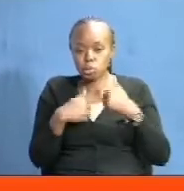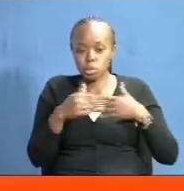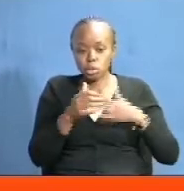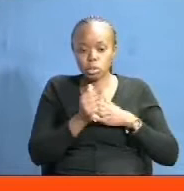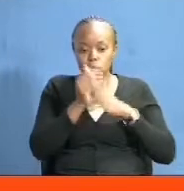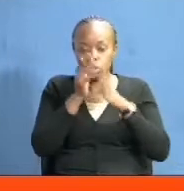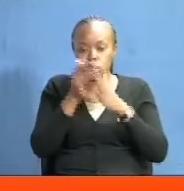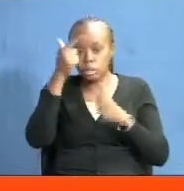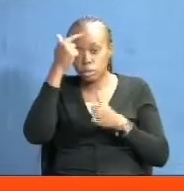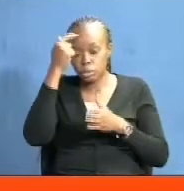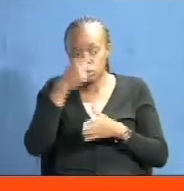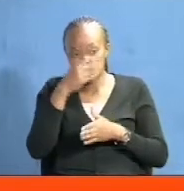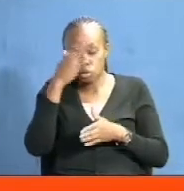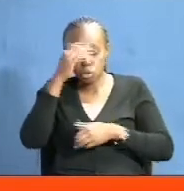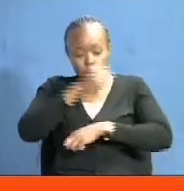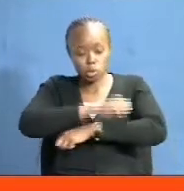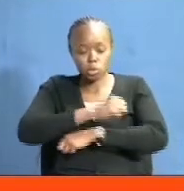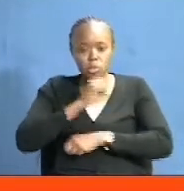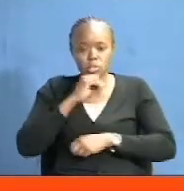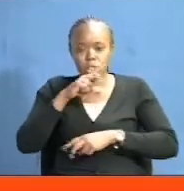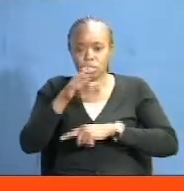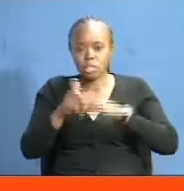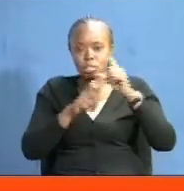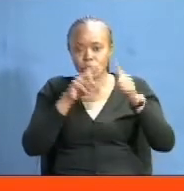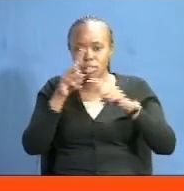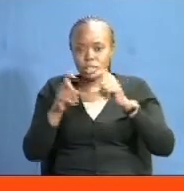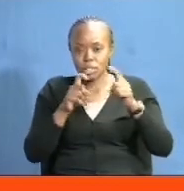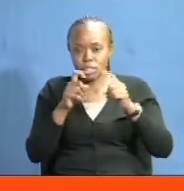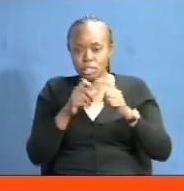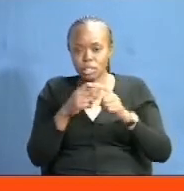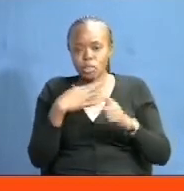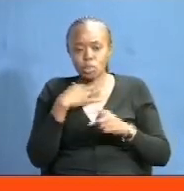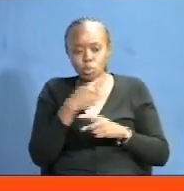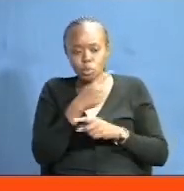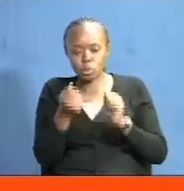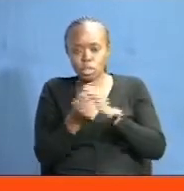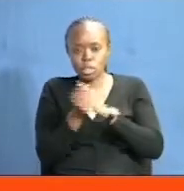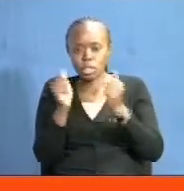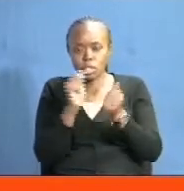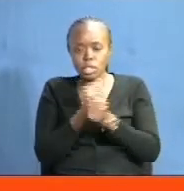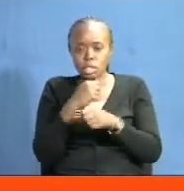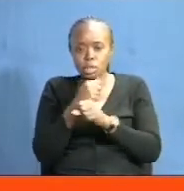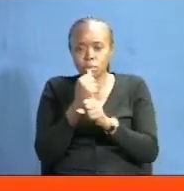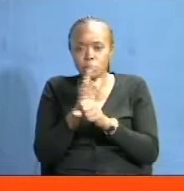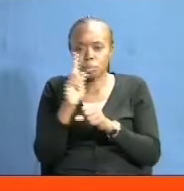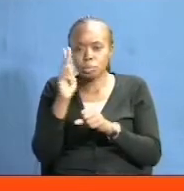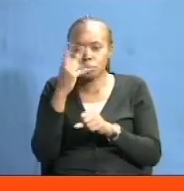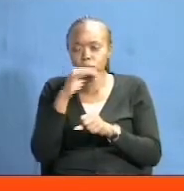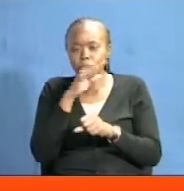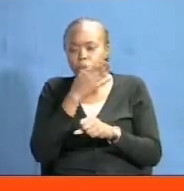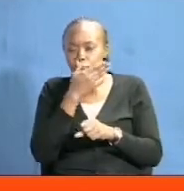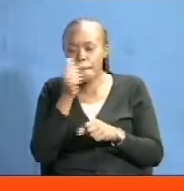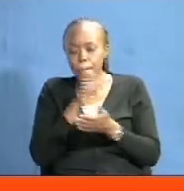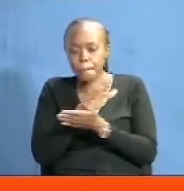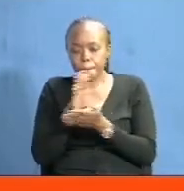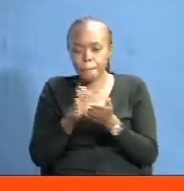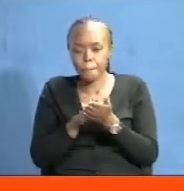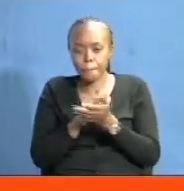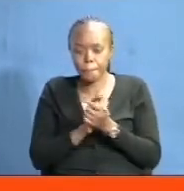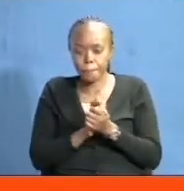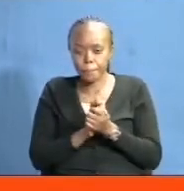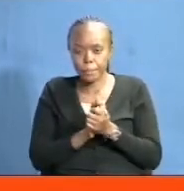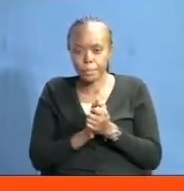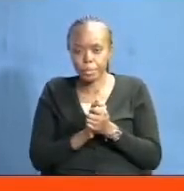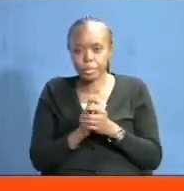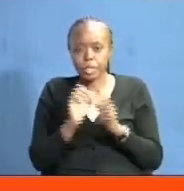because, their schooling is questionable. Don't you want to transition on the other side as well to make Kenya at least a better place? Yes, I definitely